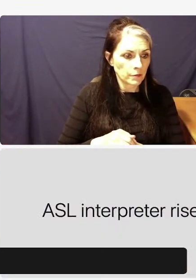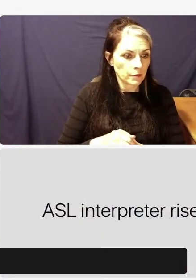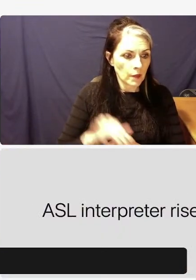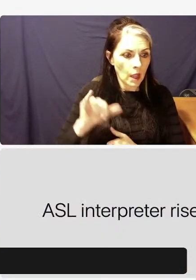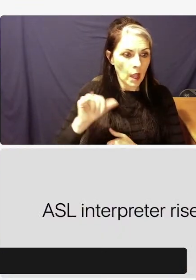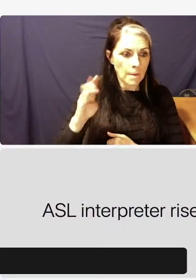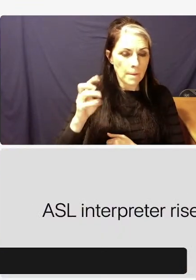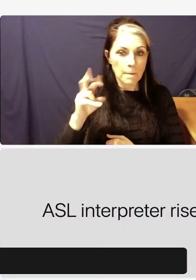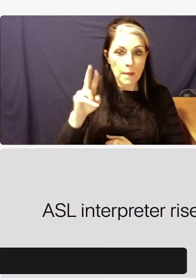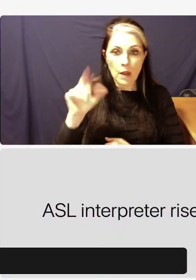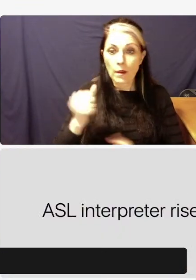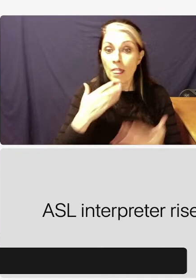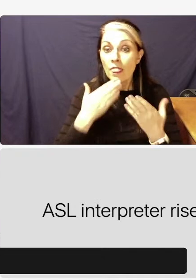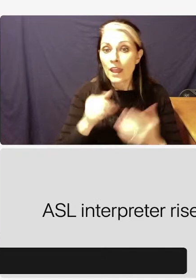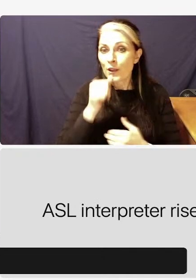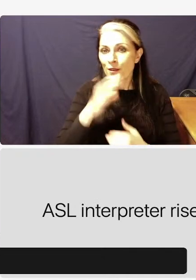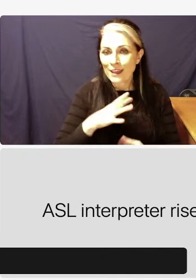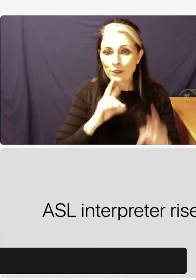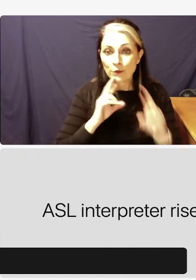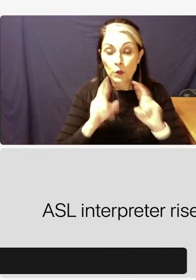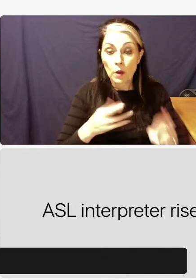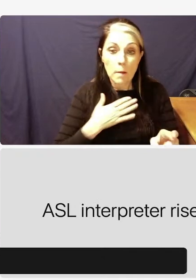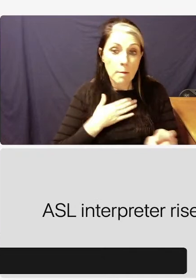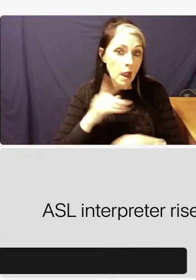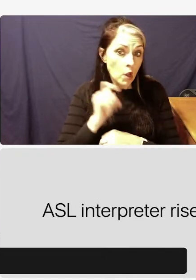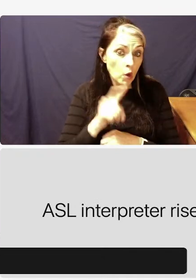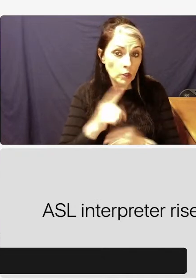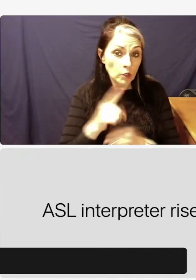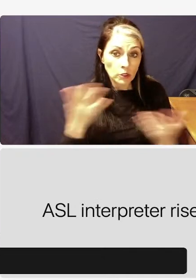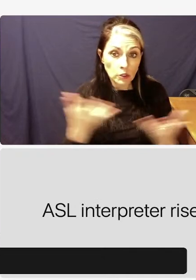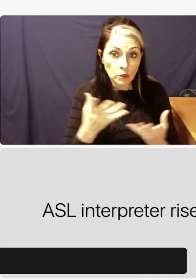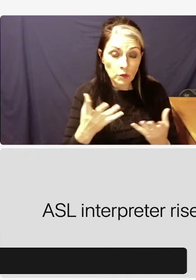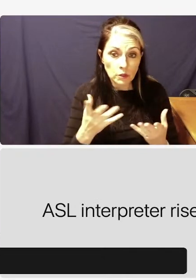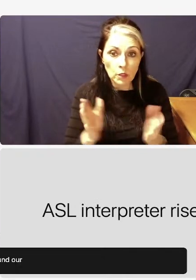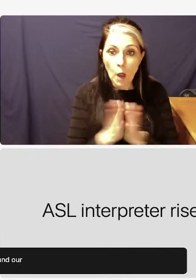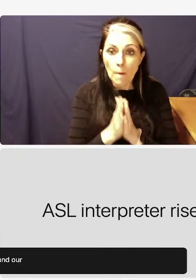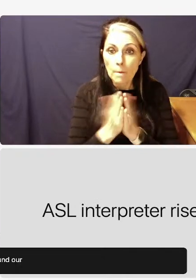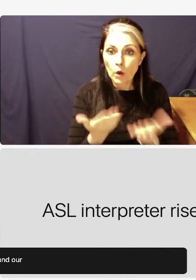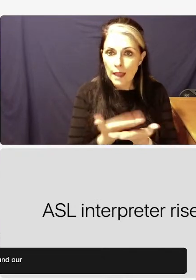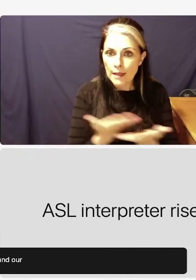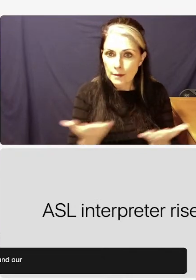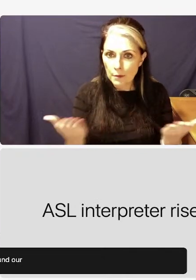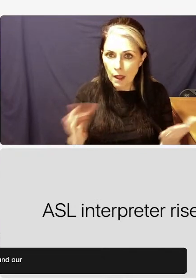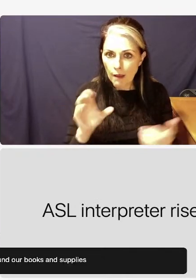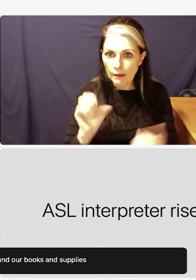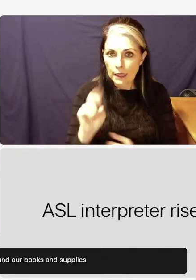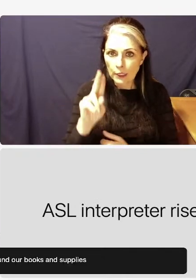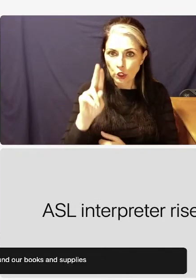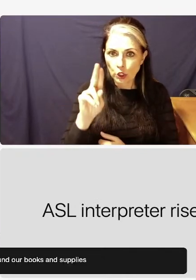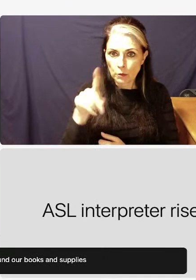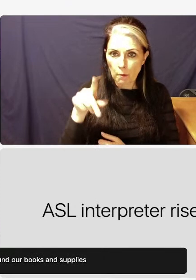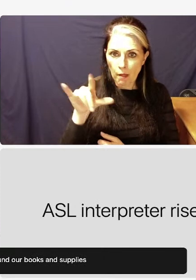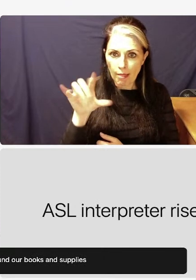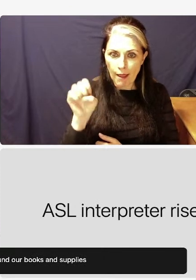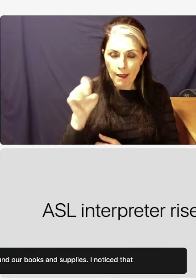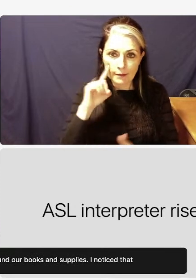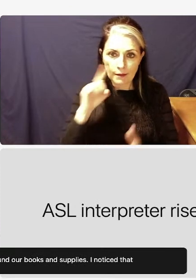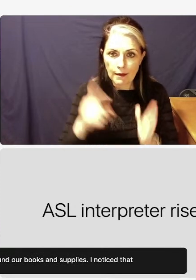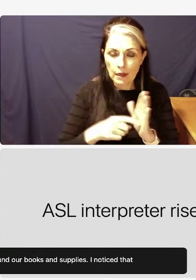the report and my question revolves around our books and supplies i noticed that in